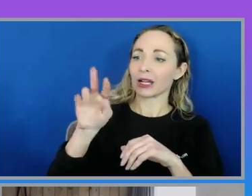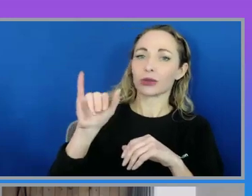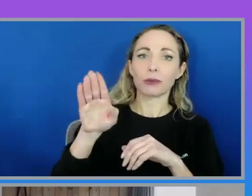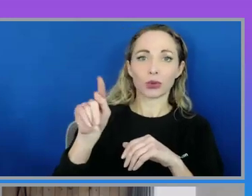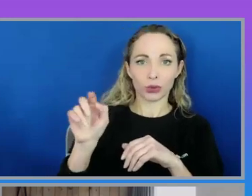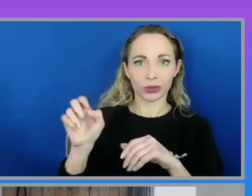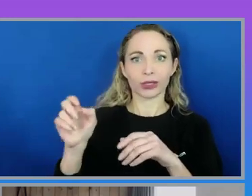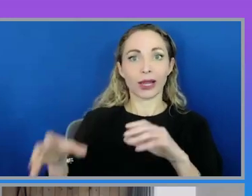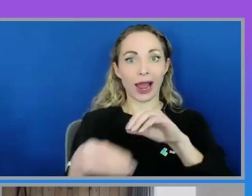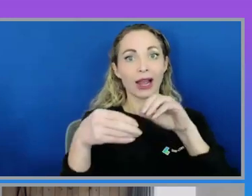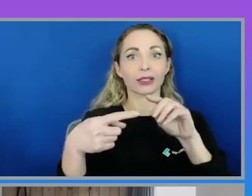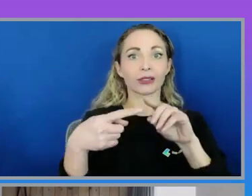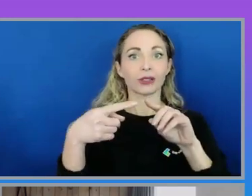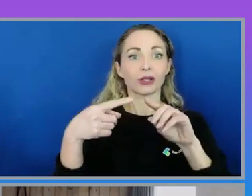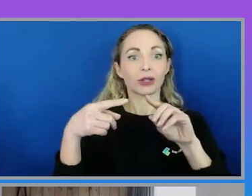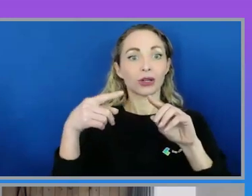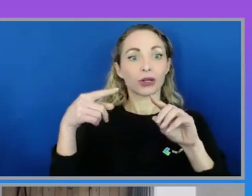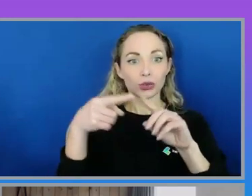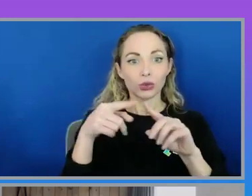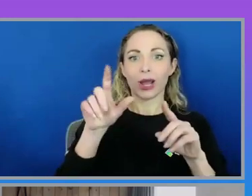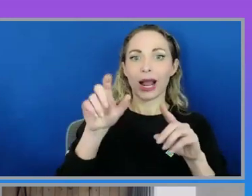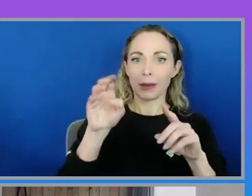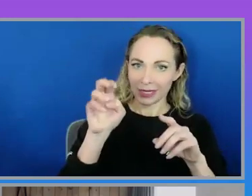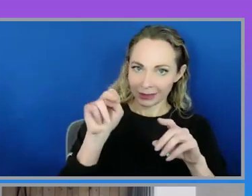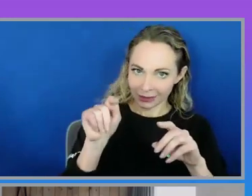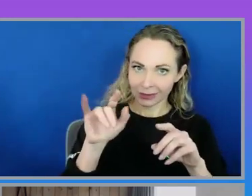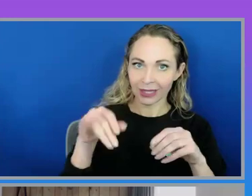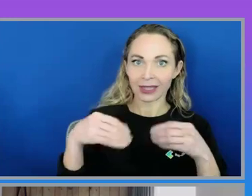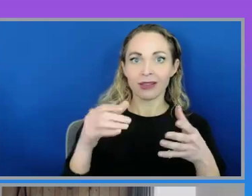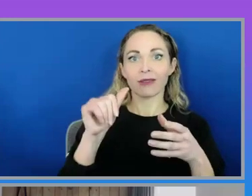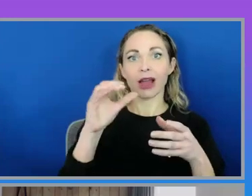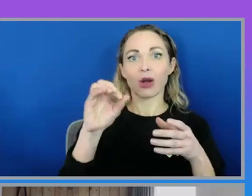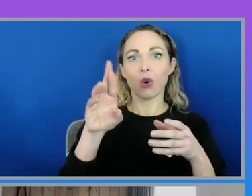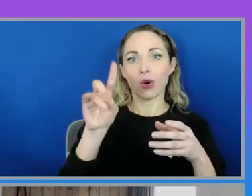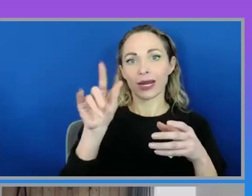to the H2 element that gives the accordion item a heading,